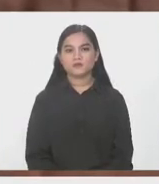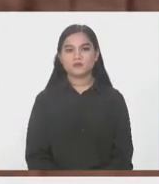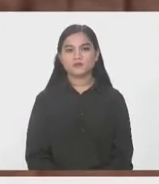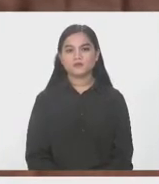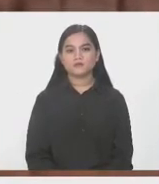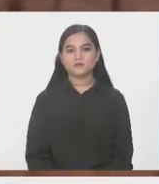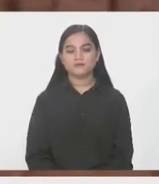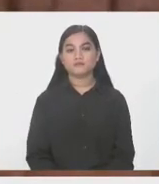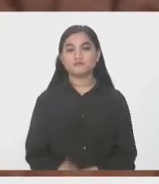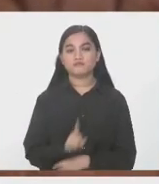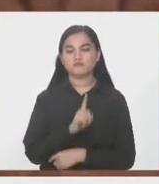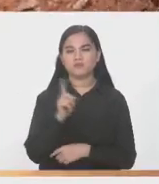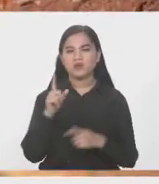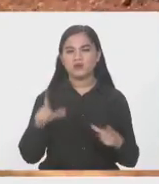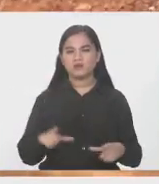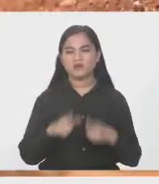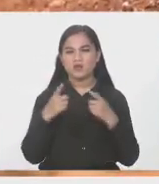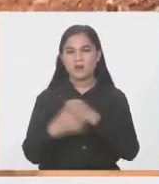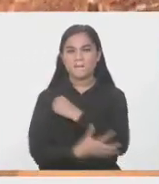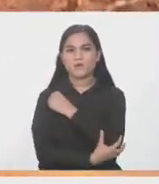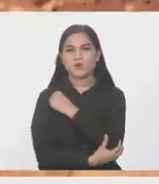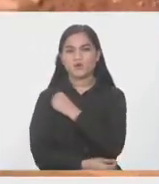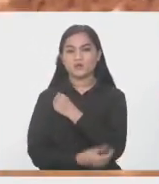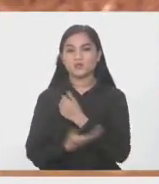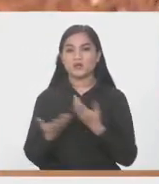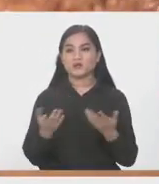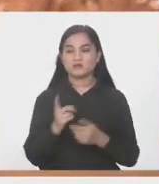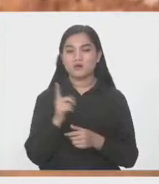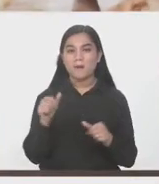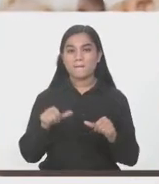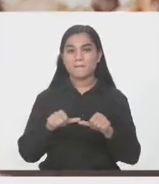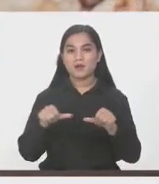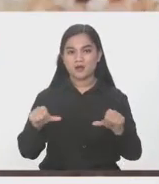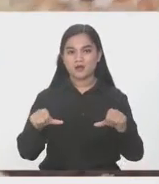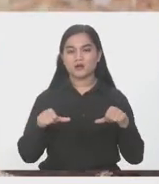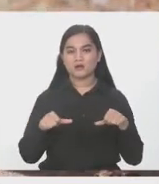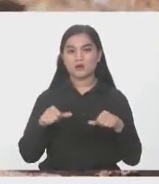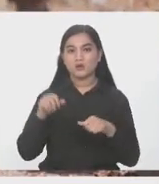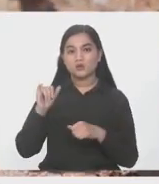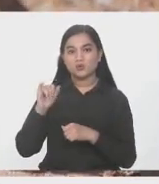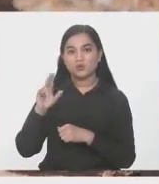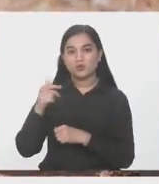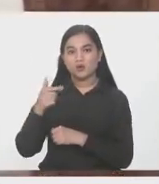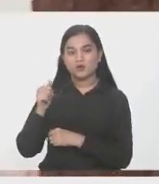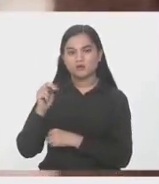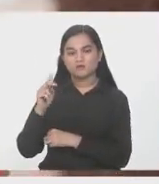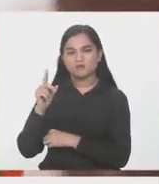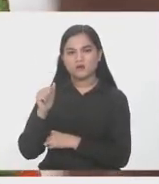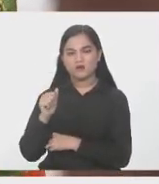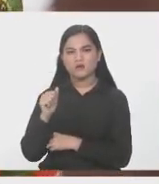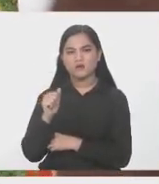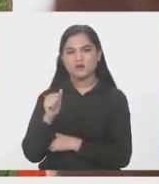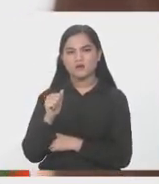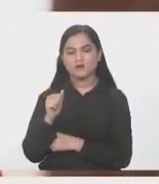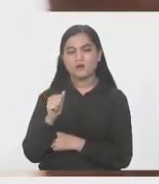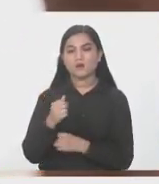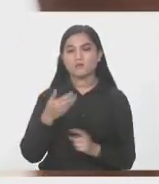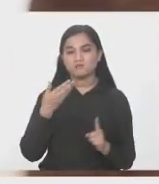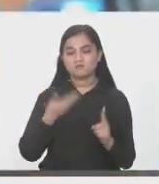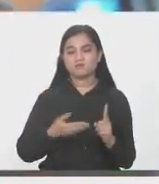The irony of living in poverty while residing in Kampala, Uganda's capital city, couldn't be more pronounced by Sarah's